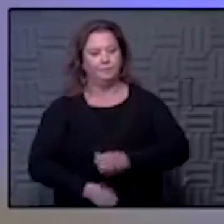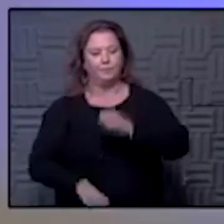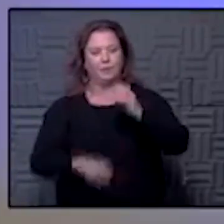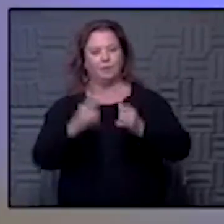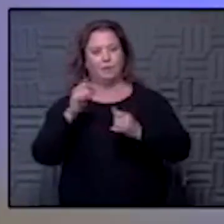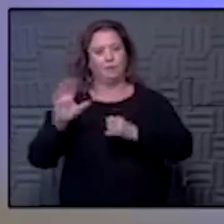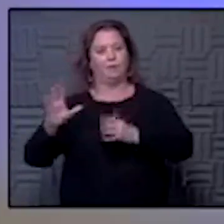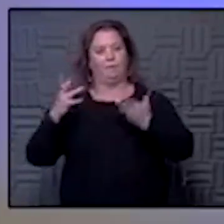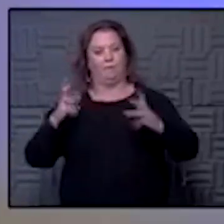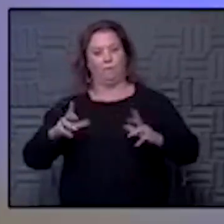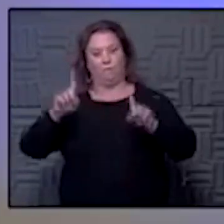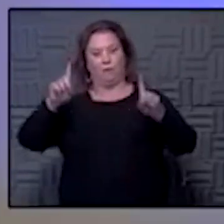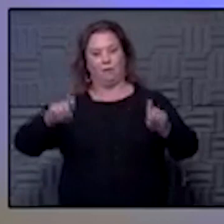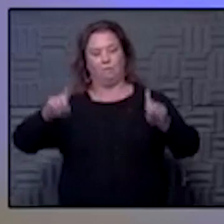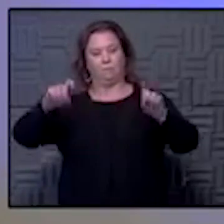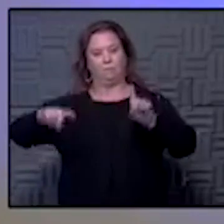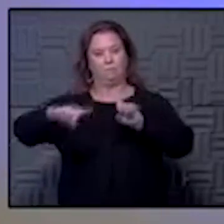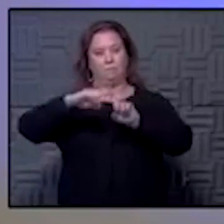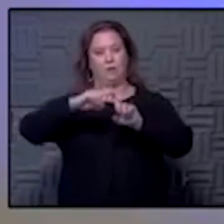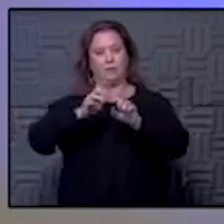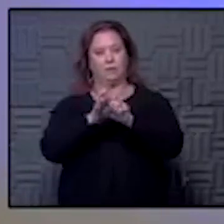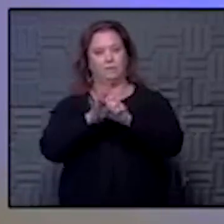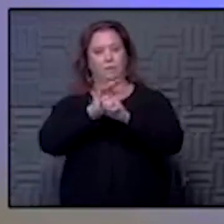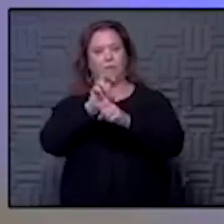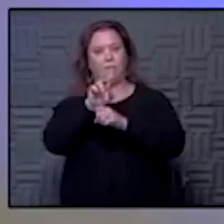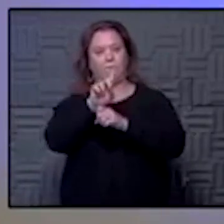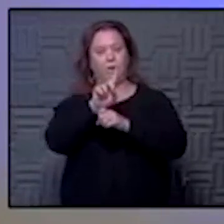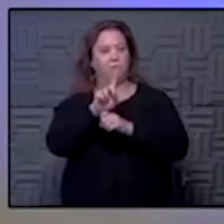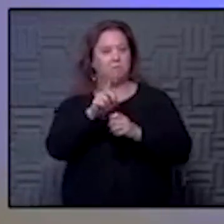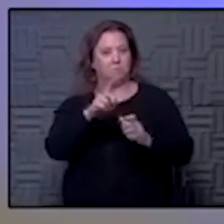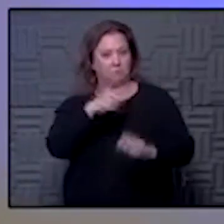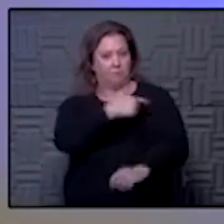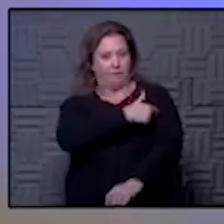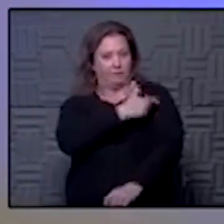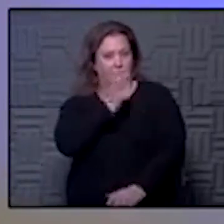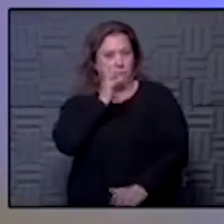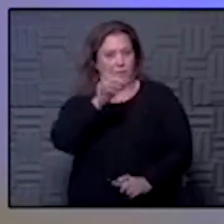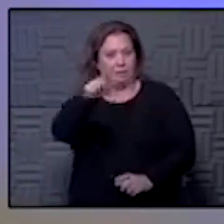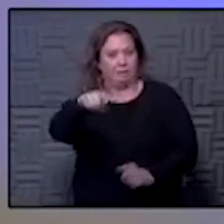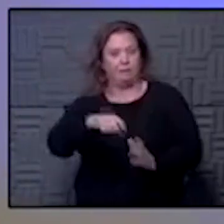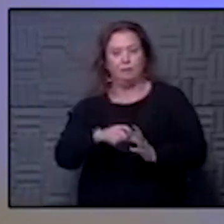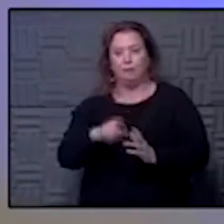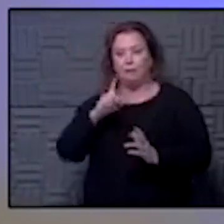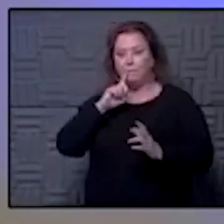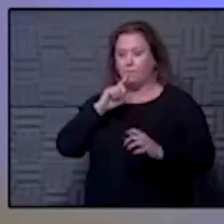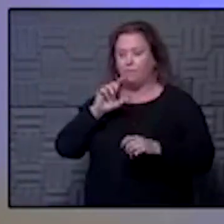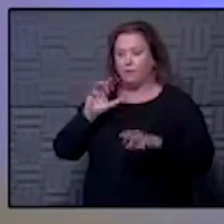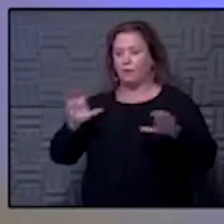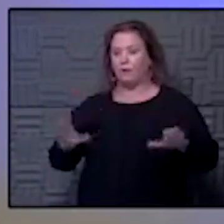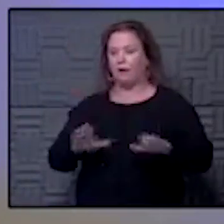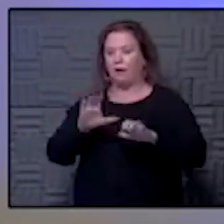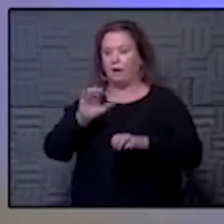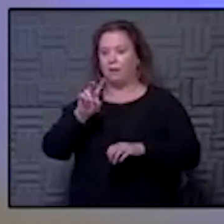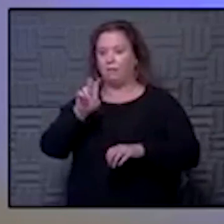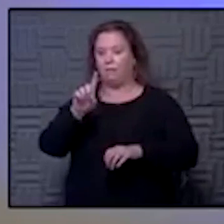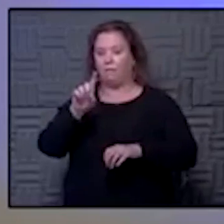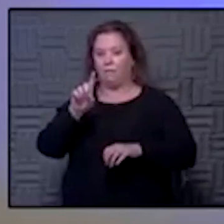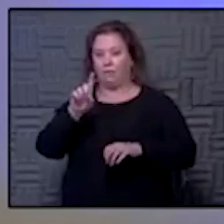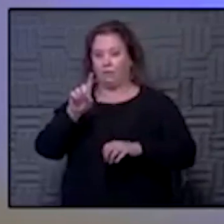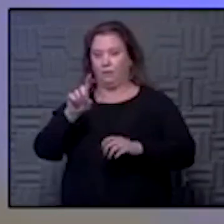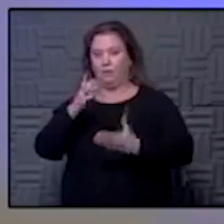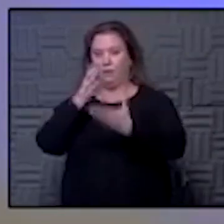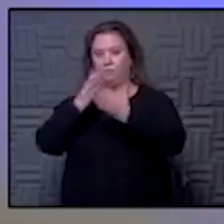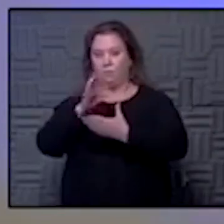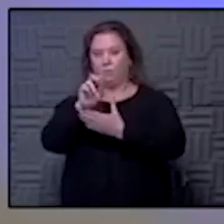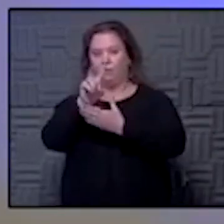What group would they be in, Mario? Well, currently at this point, if you've had an active COVID infection that is proven to